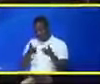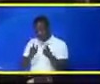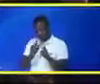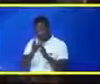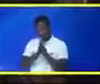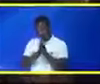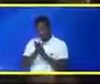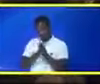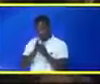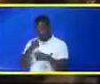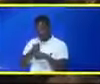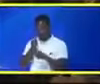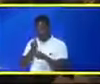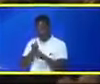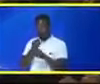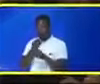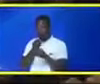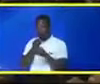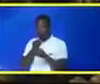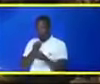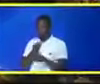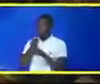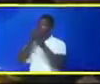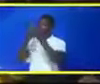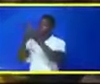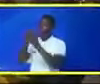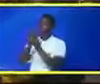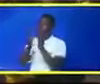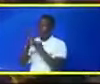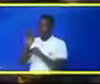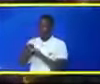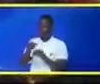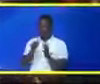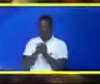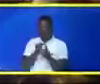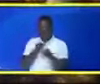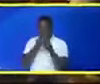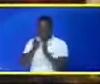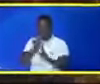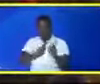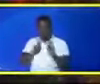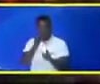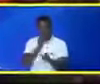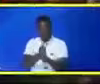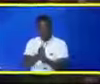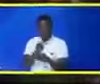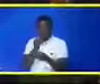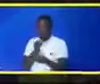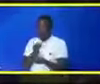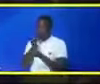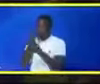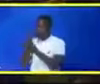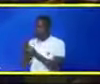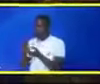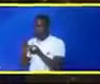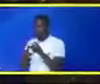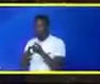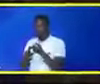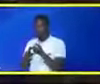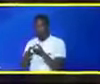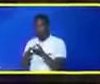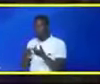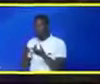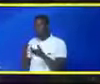be made known unto God. You have made it known unto men. You have made it known even unto